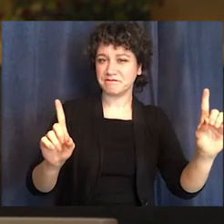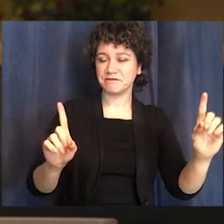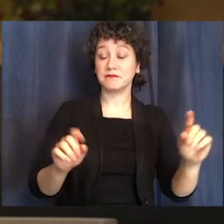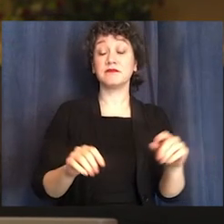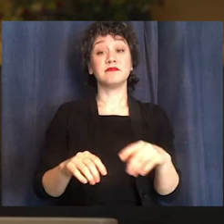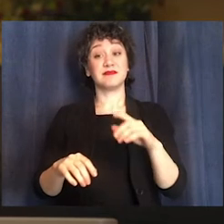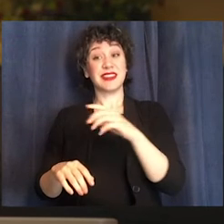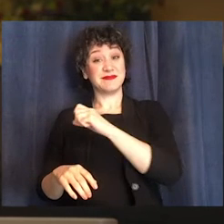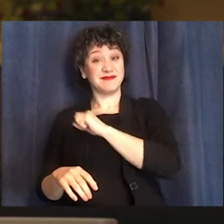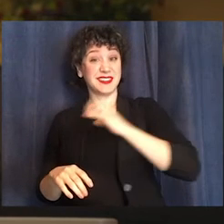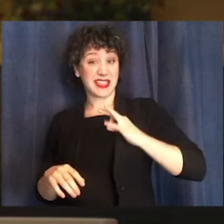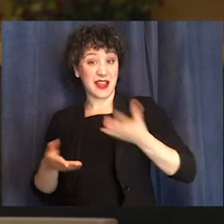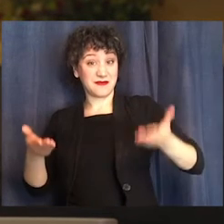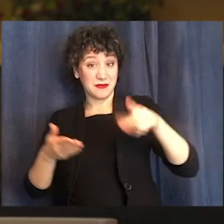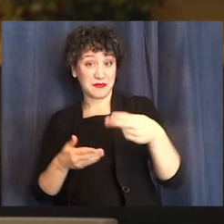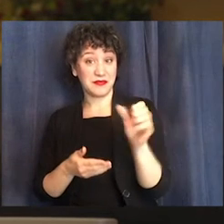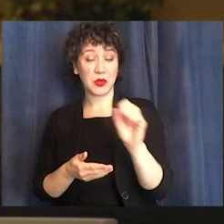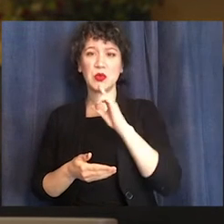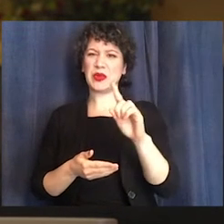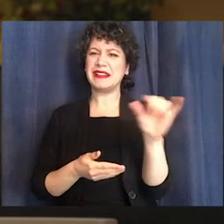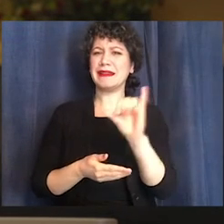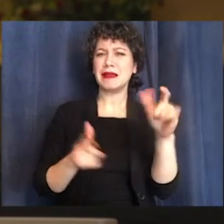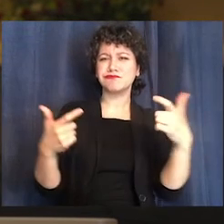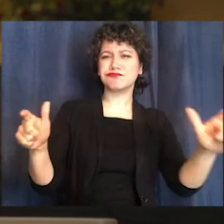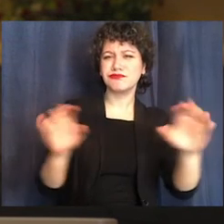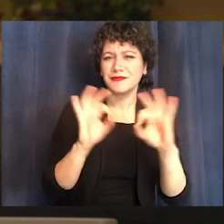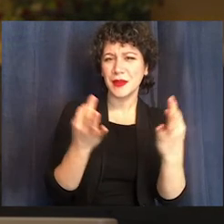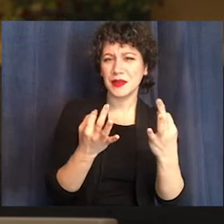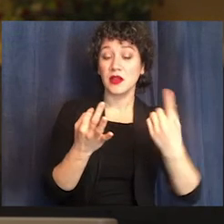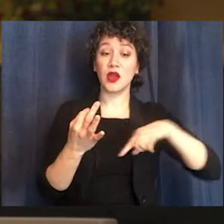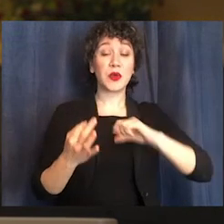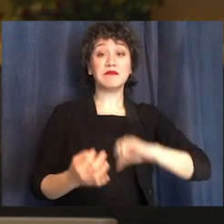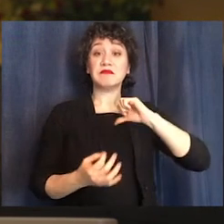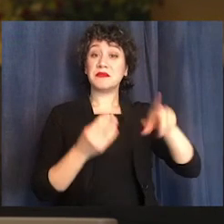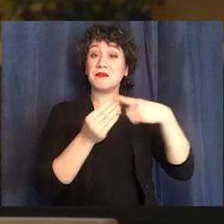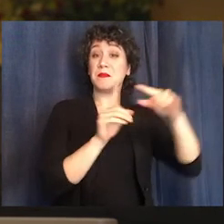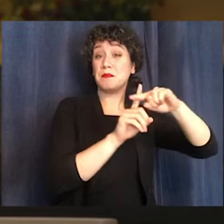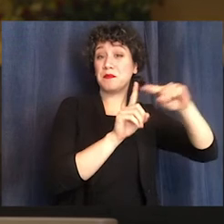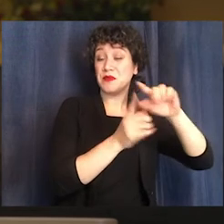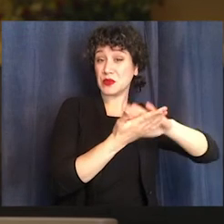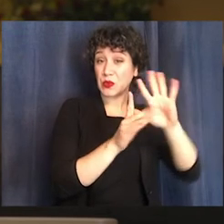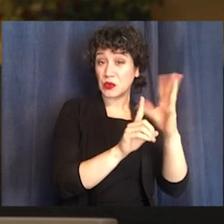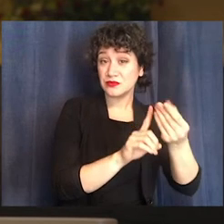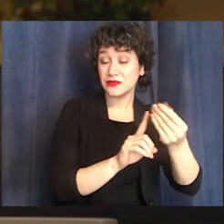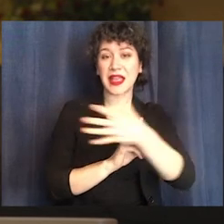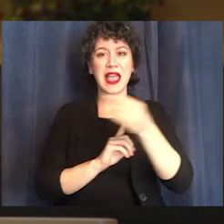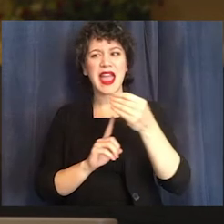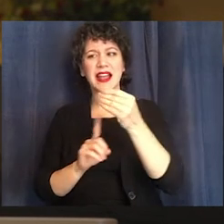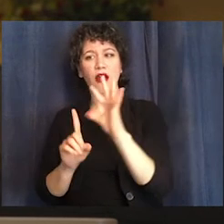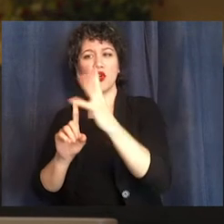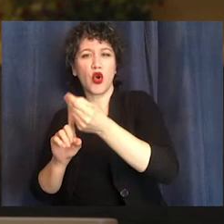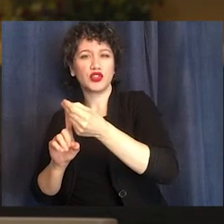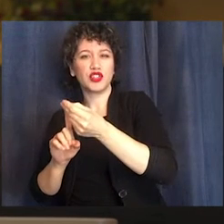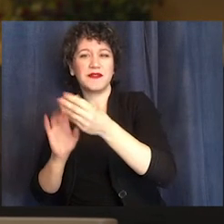School is a larger extended family. We pride ourselves on our positive school culture and our culture of caring. The heart